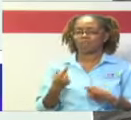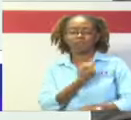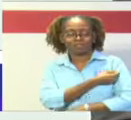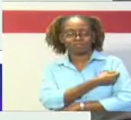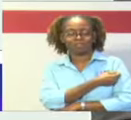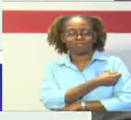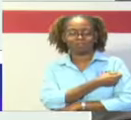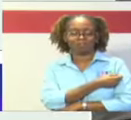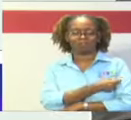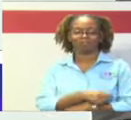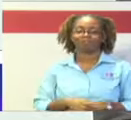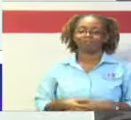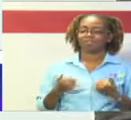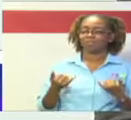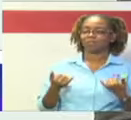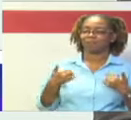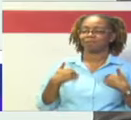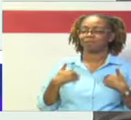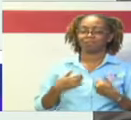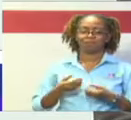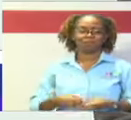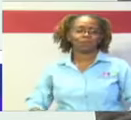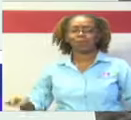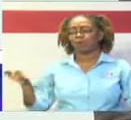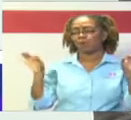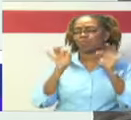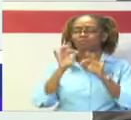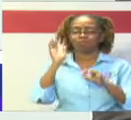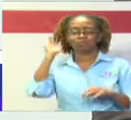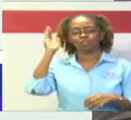members of the Trinidad and Tobago Defense Force and Protective